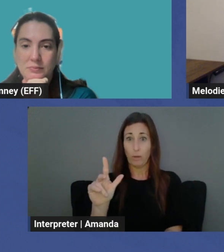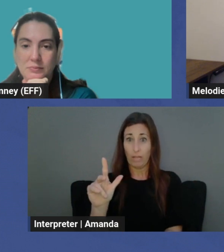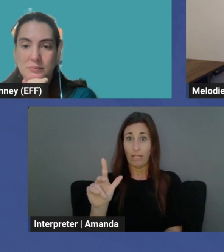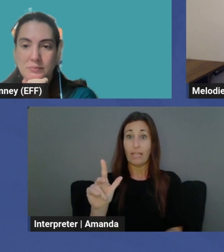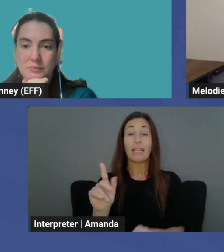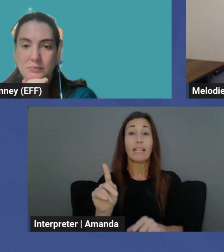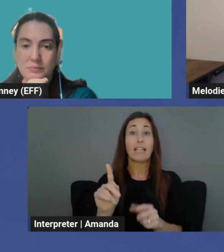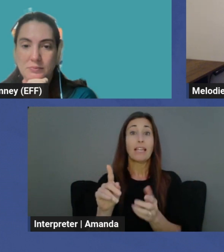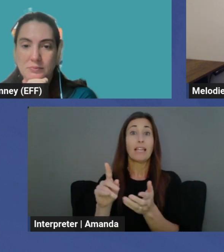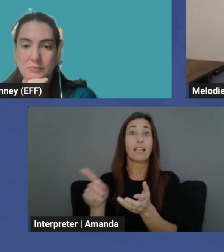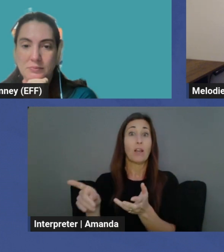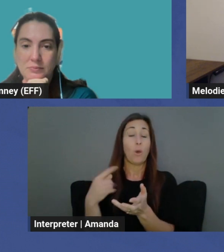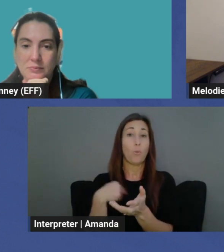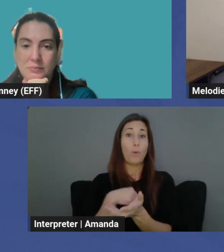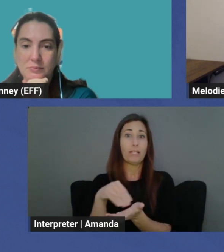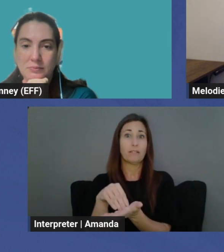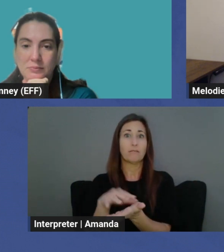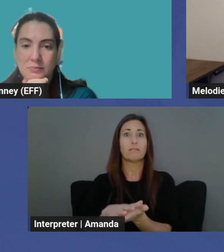recorded